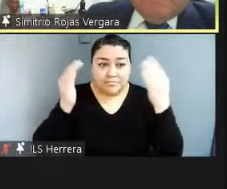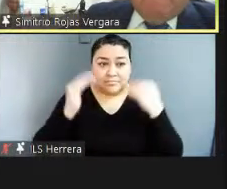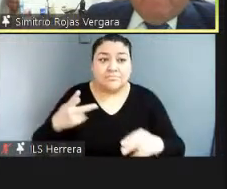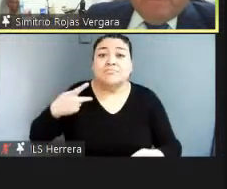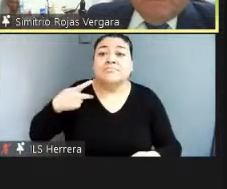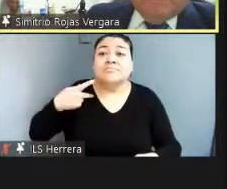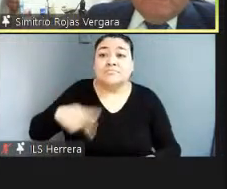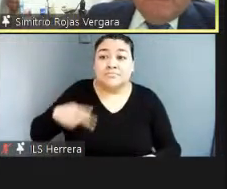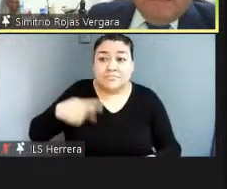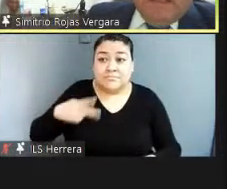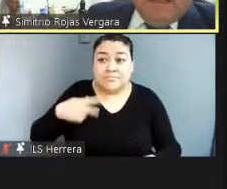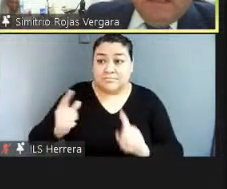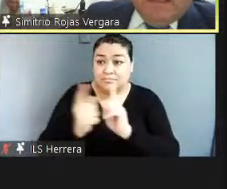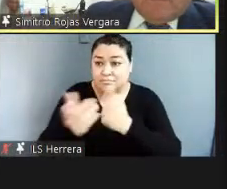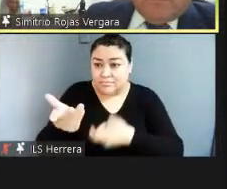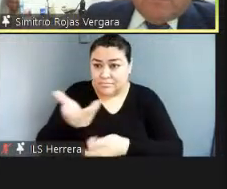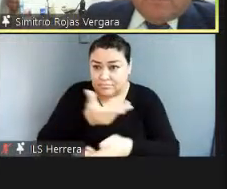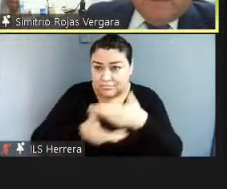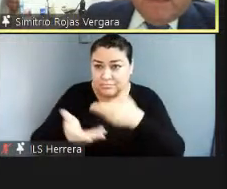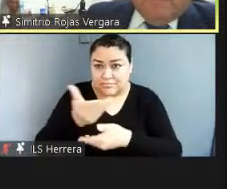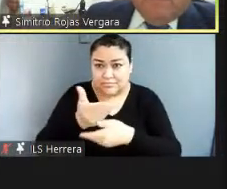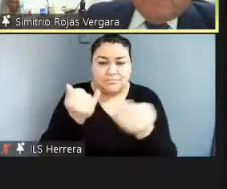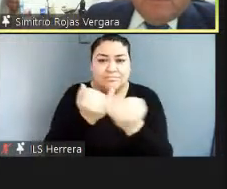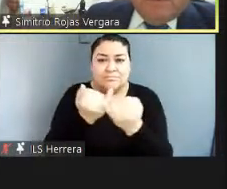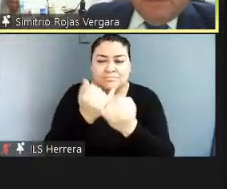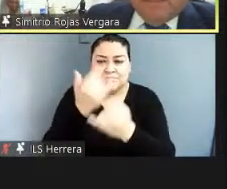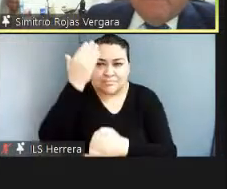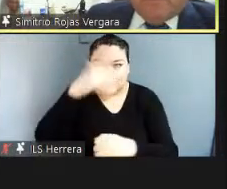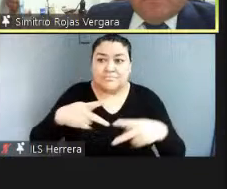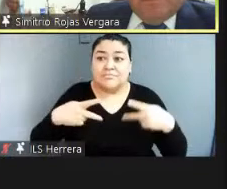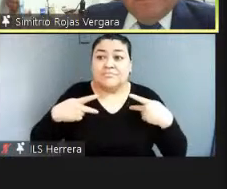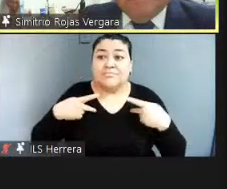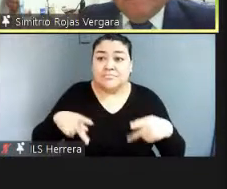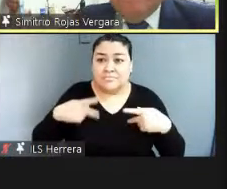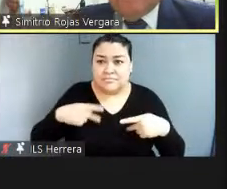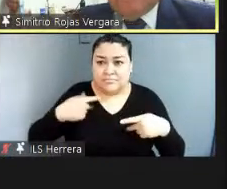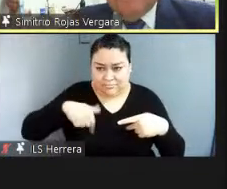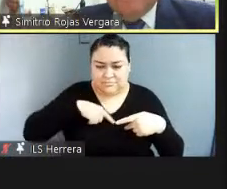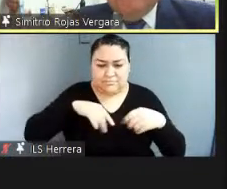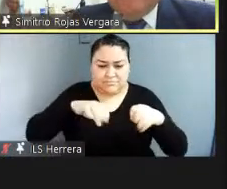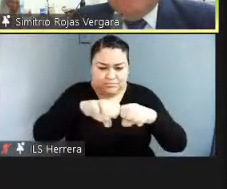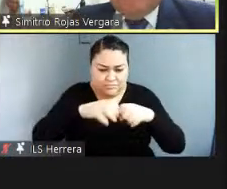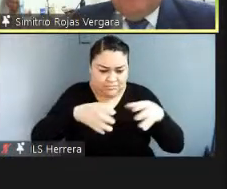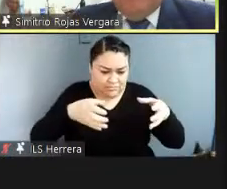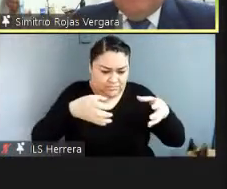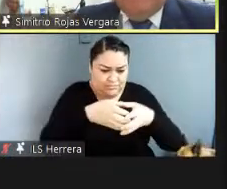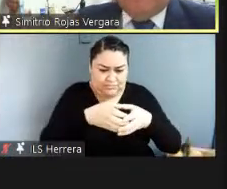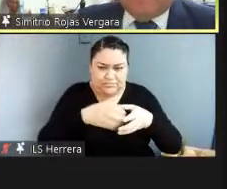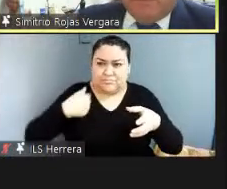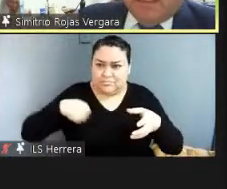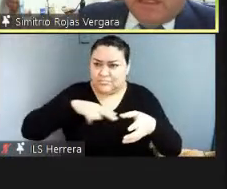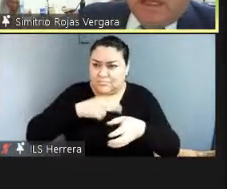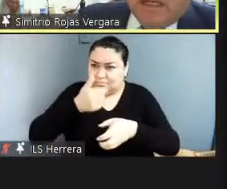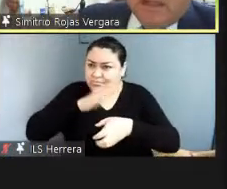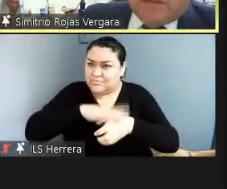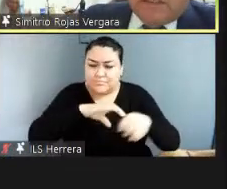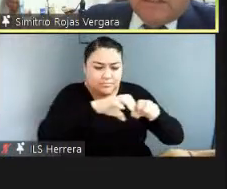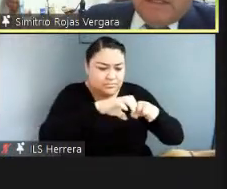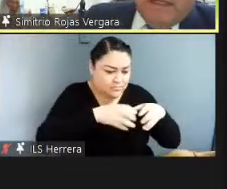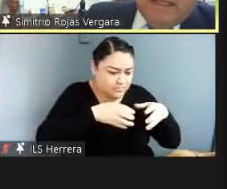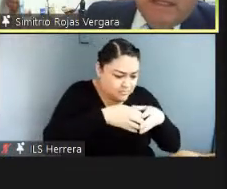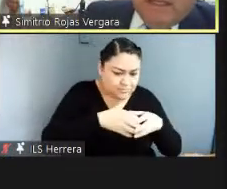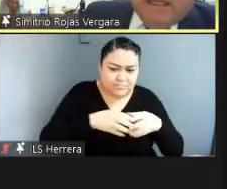way. We need to be able to work effectively with people, with other people. We